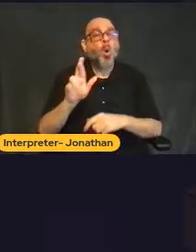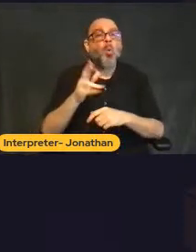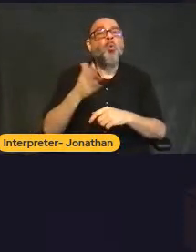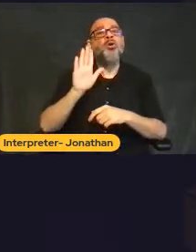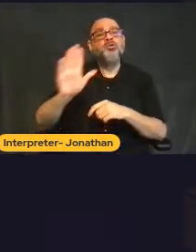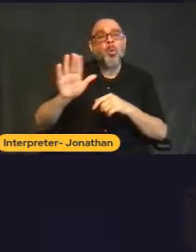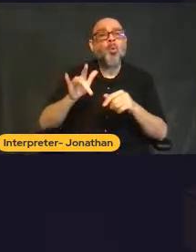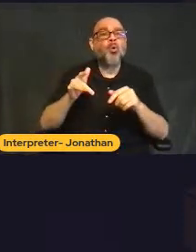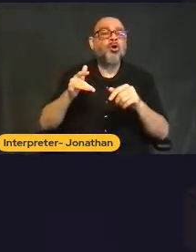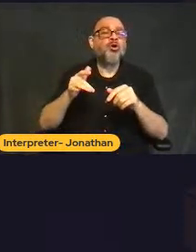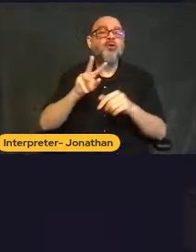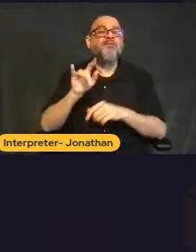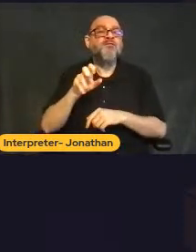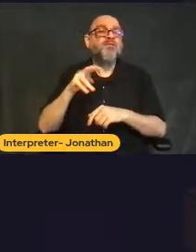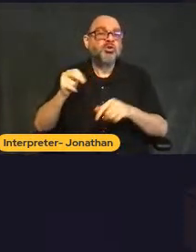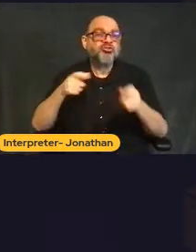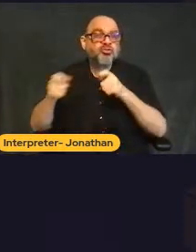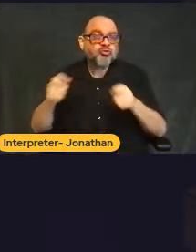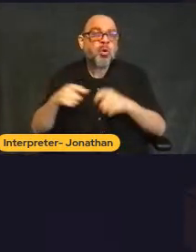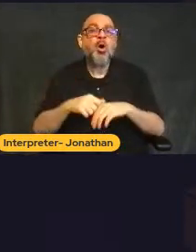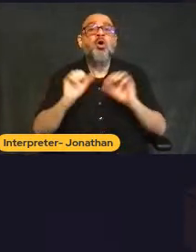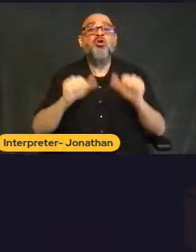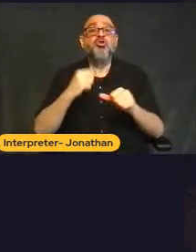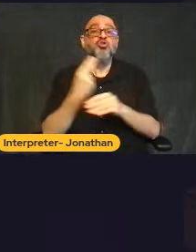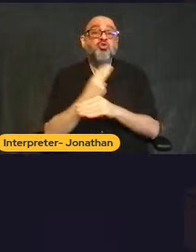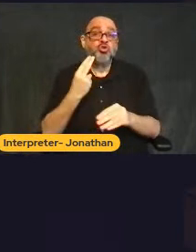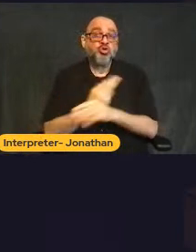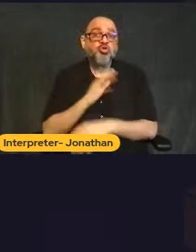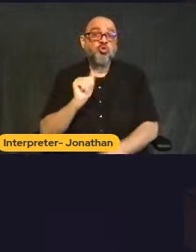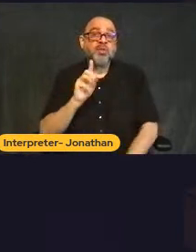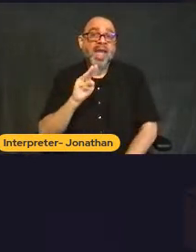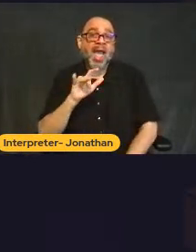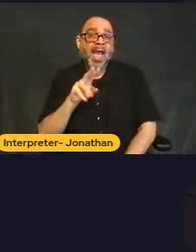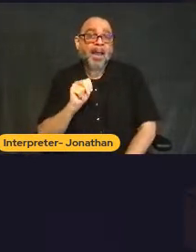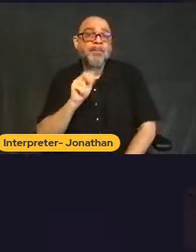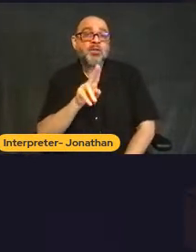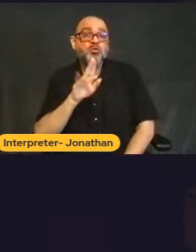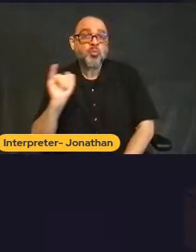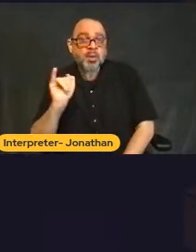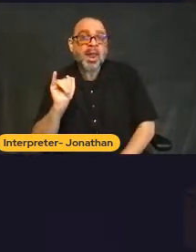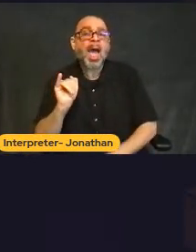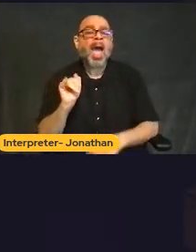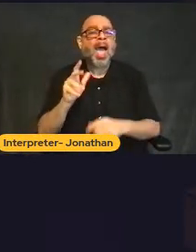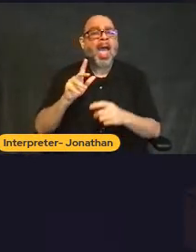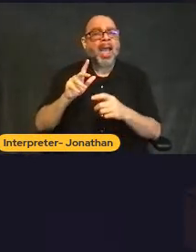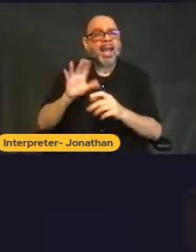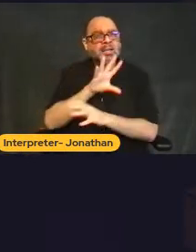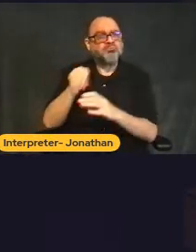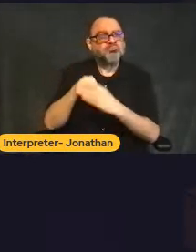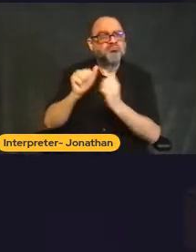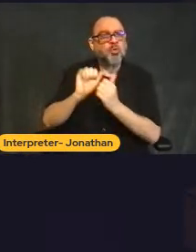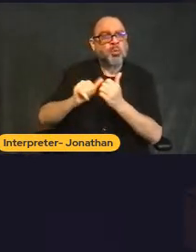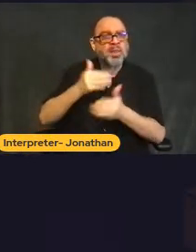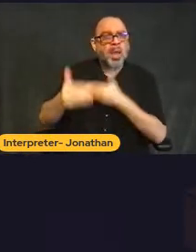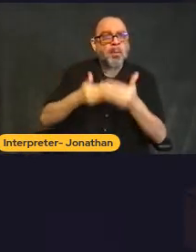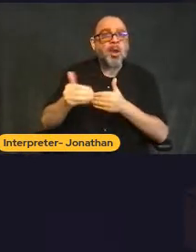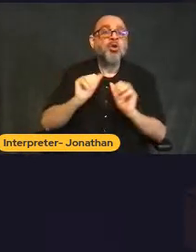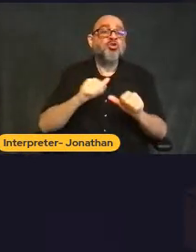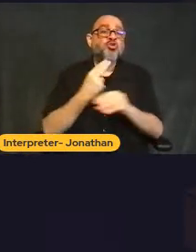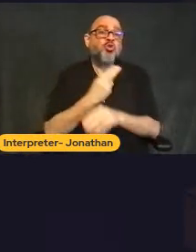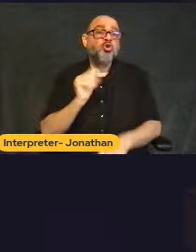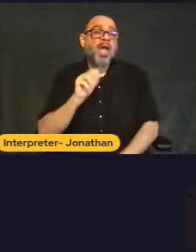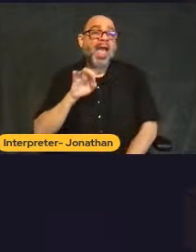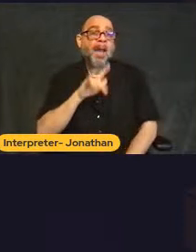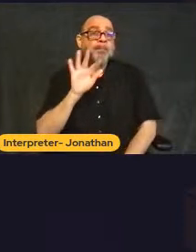backend using Amplify CLI or admin UI, and you can use Amplify libraries and